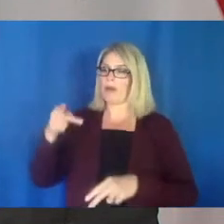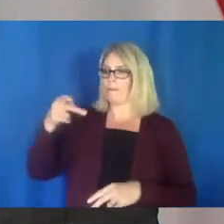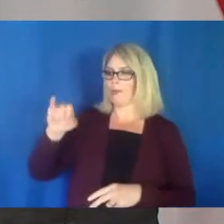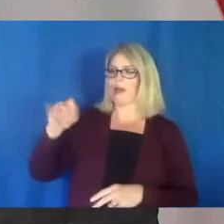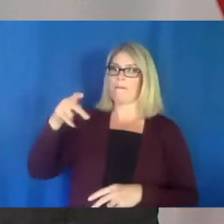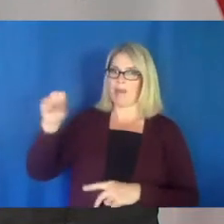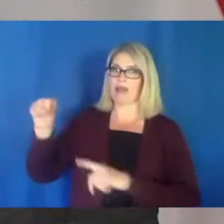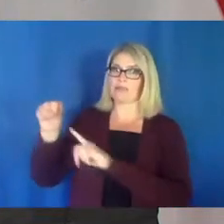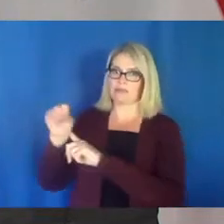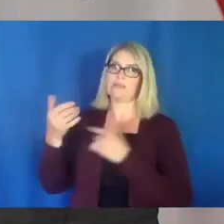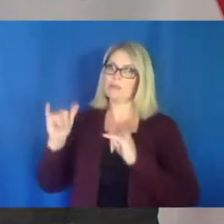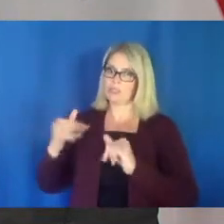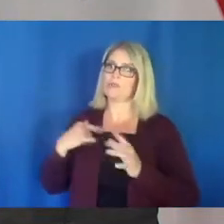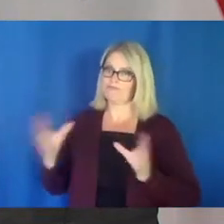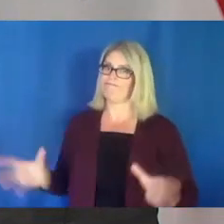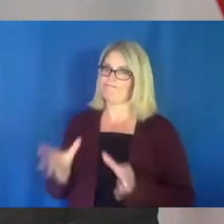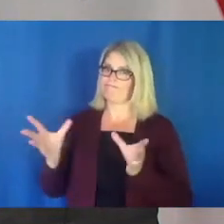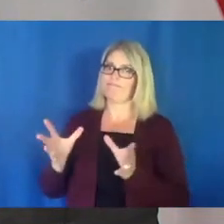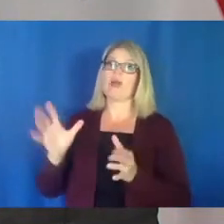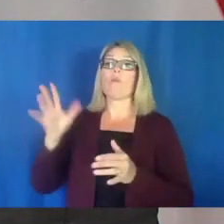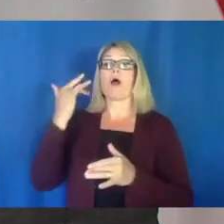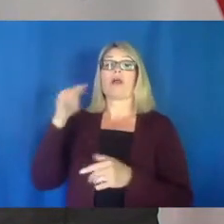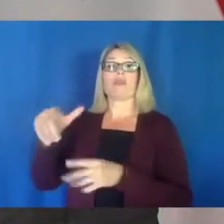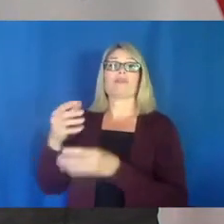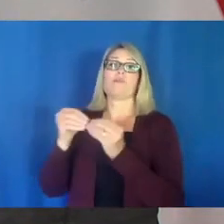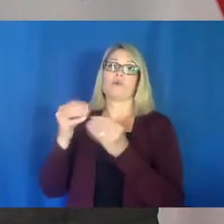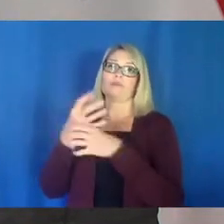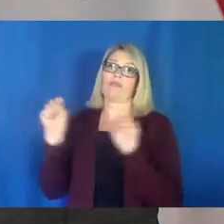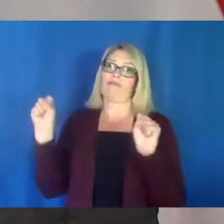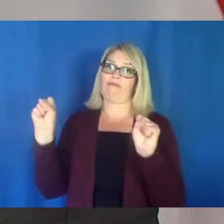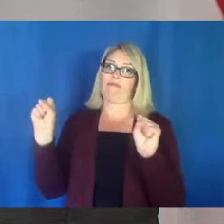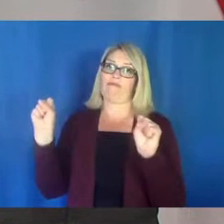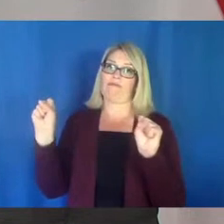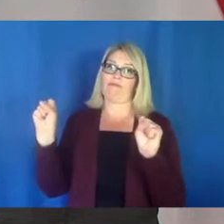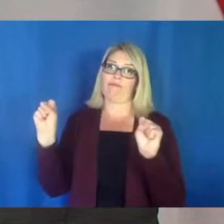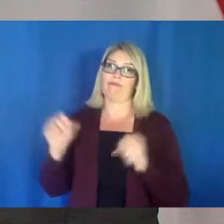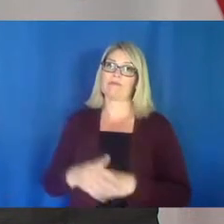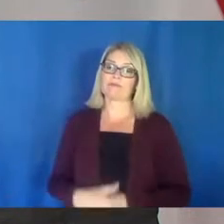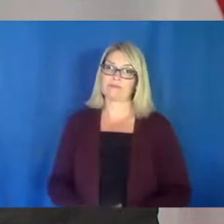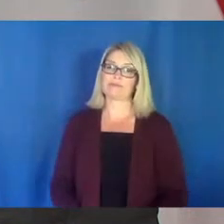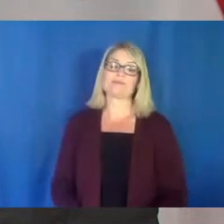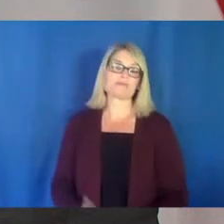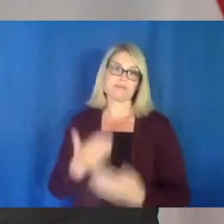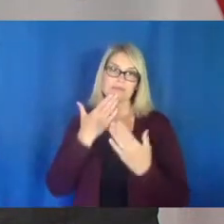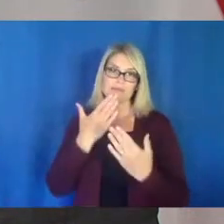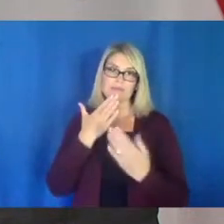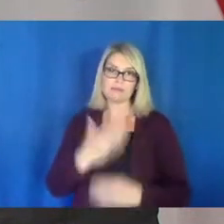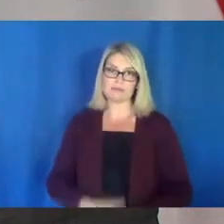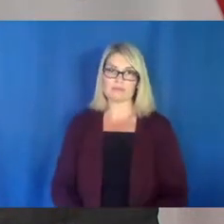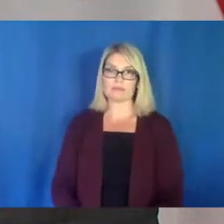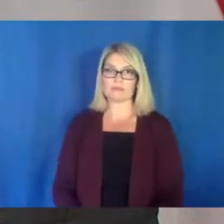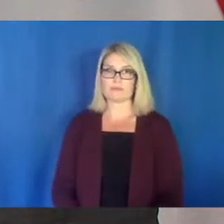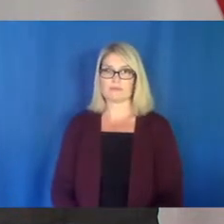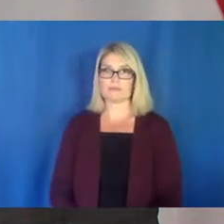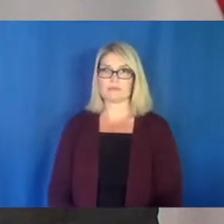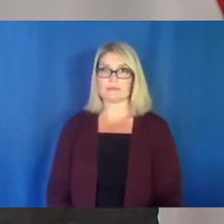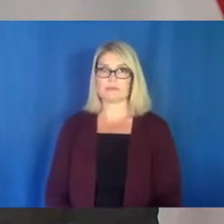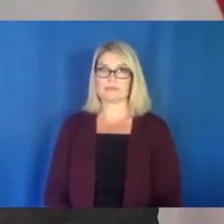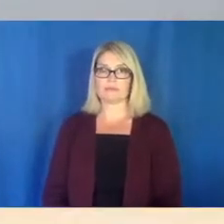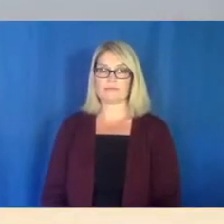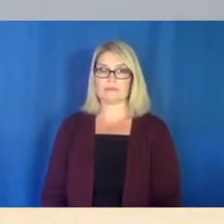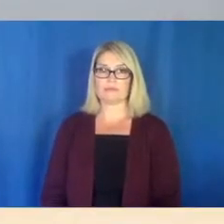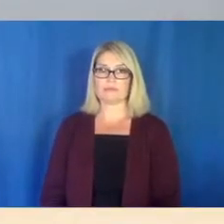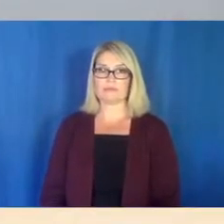our best and safest way of traveling. Okay, thanks so much. And the one thing is that just